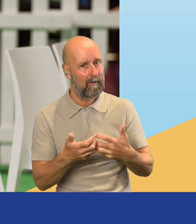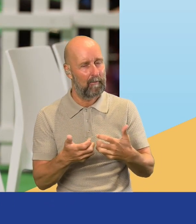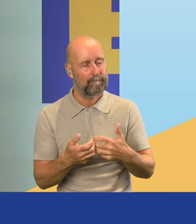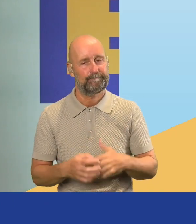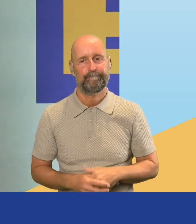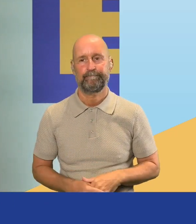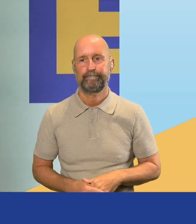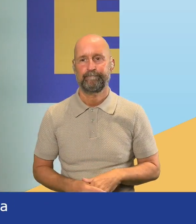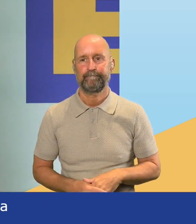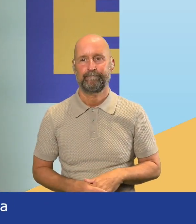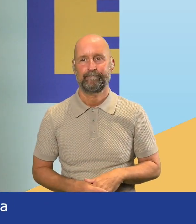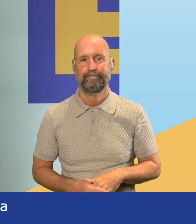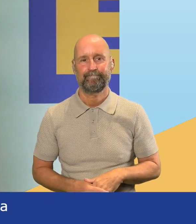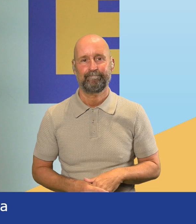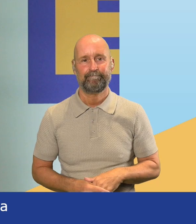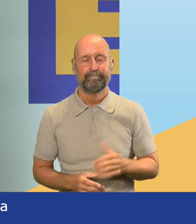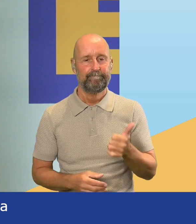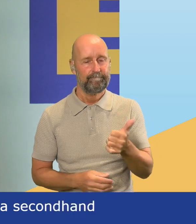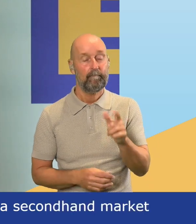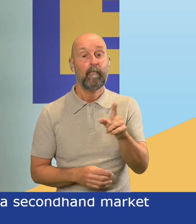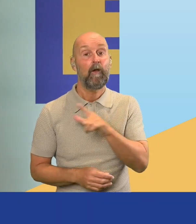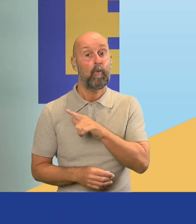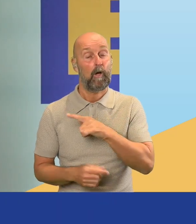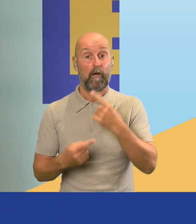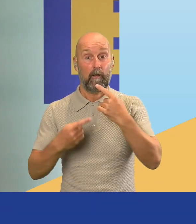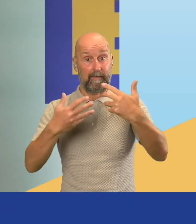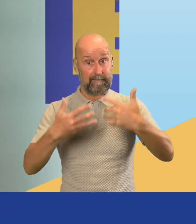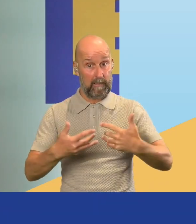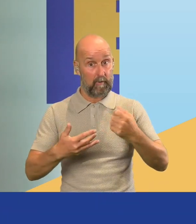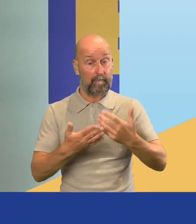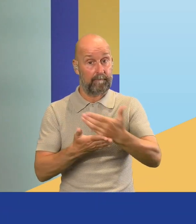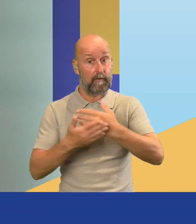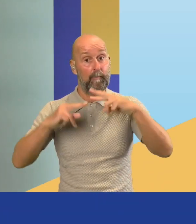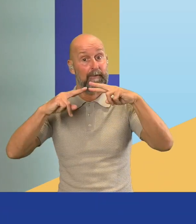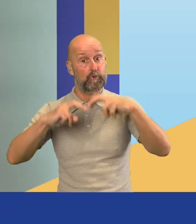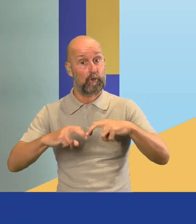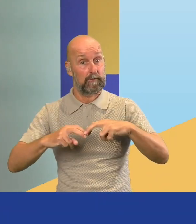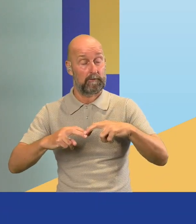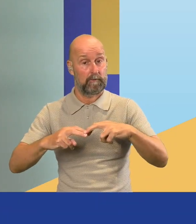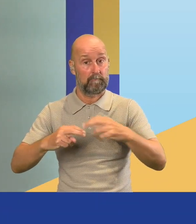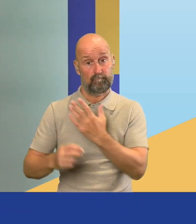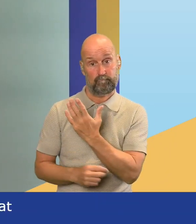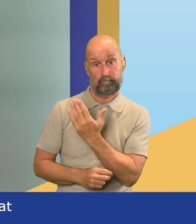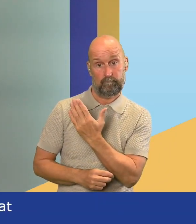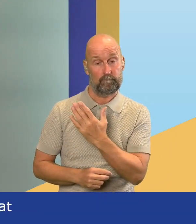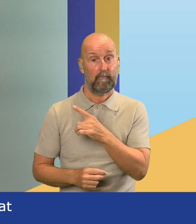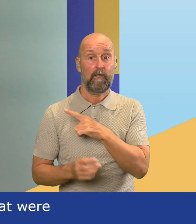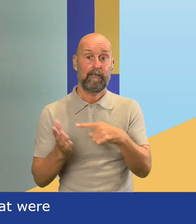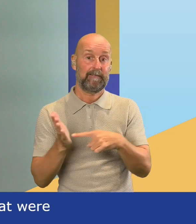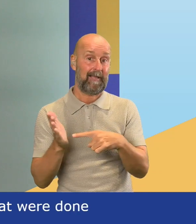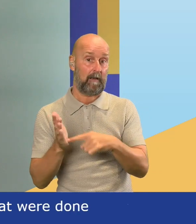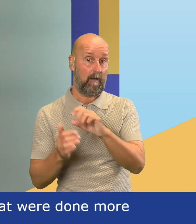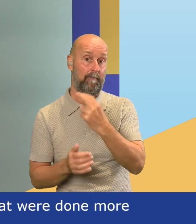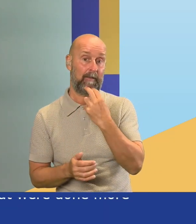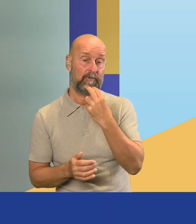perspective? Yeah, sure. So the data that we have and some studies that were done more recently around Tesla batteries, I can